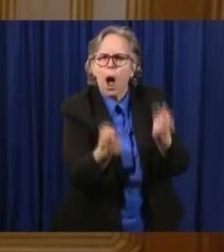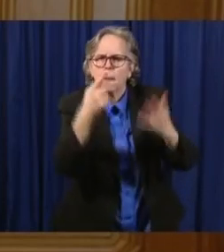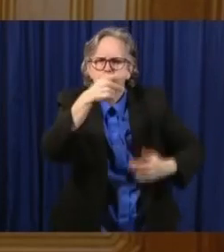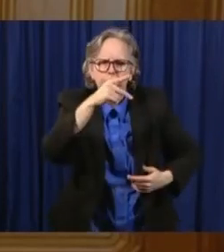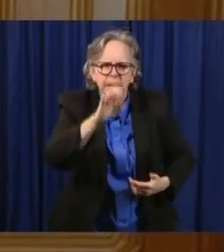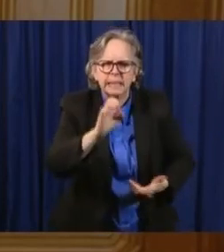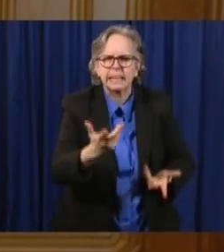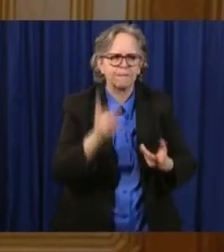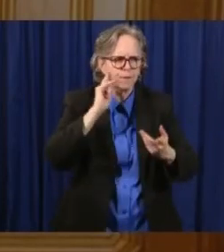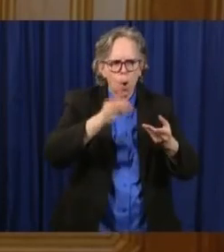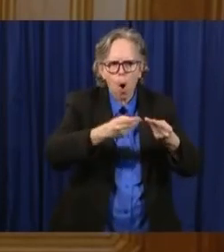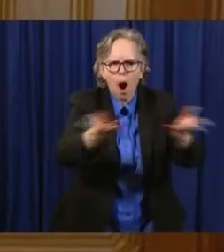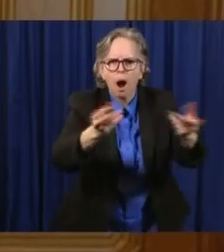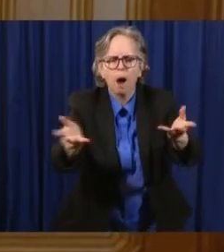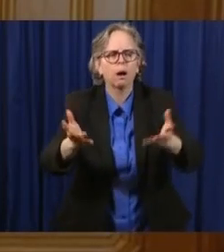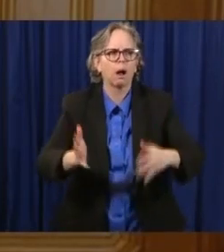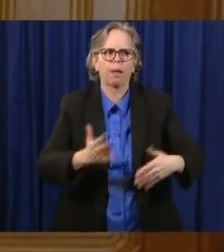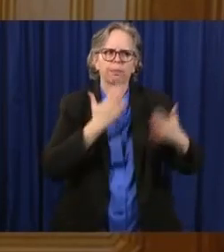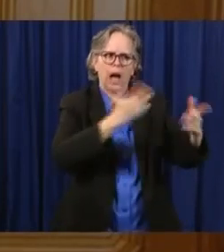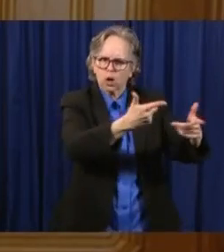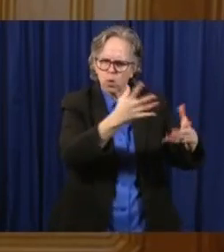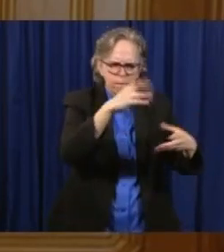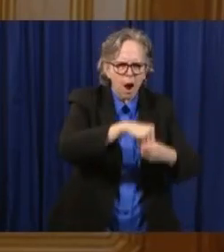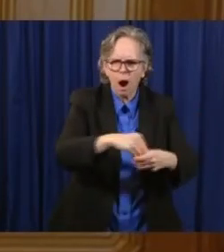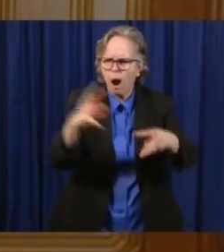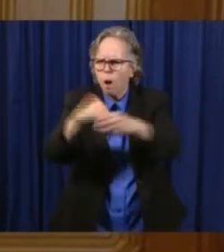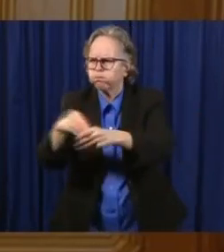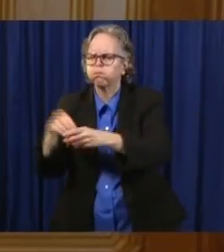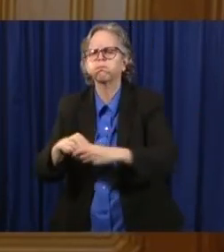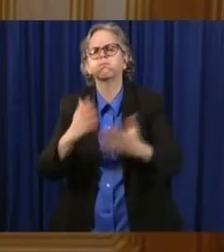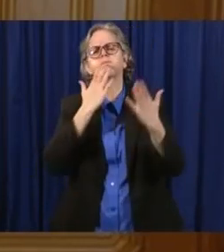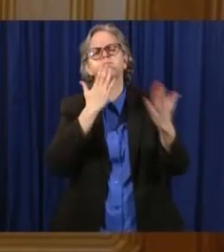state. We're very grateful for all that they are doing.